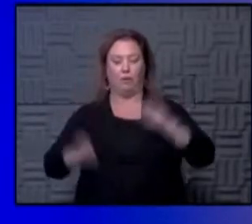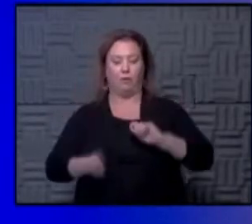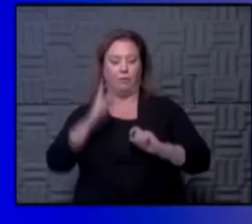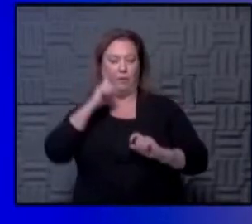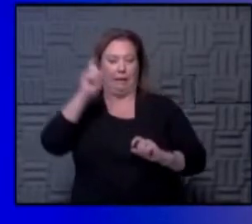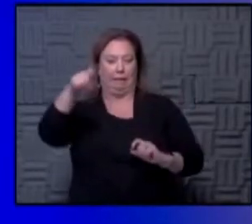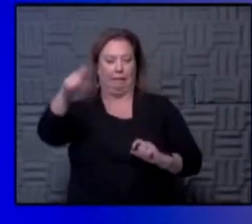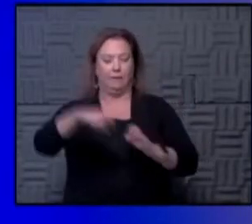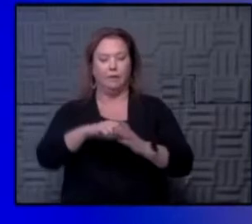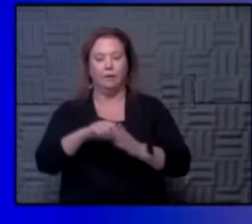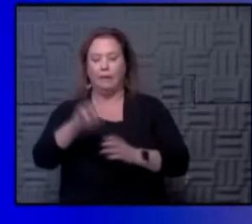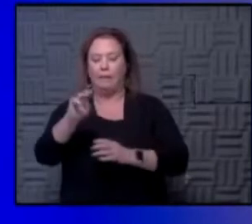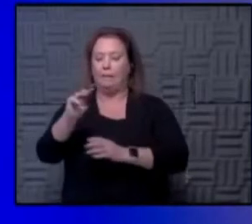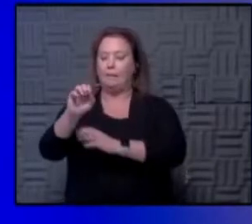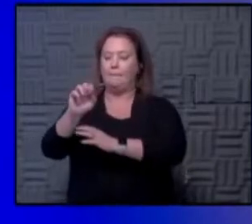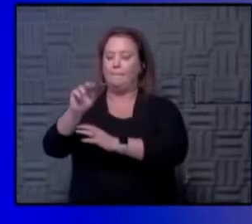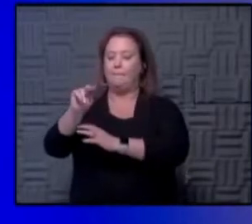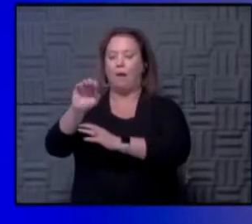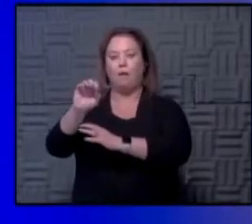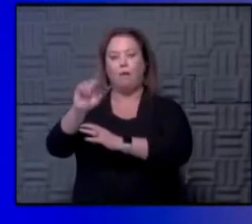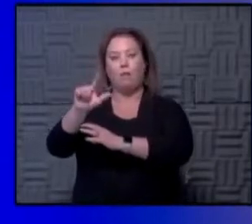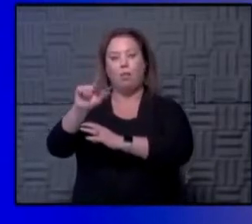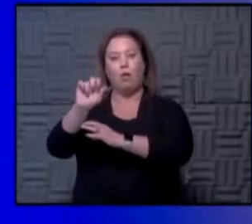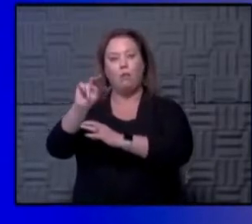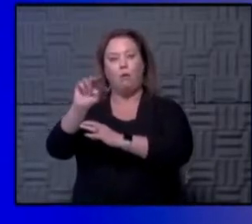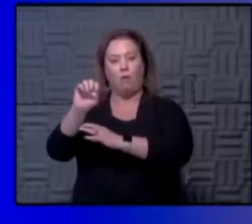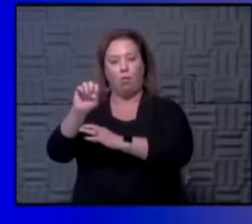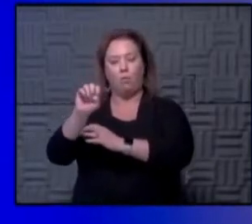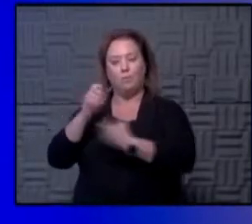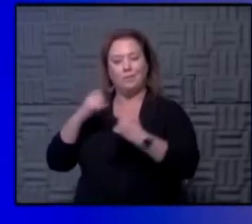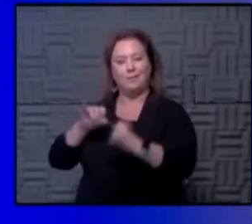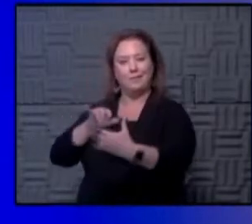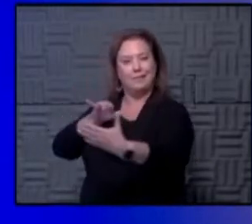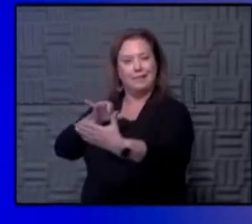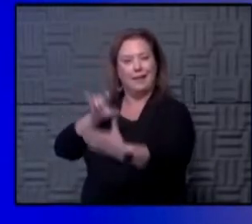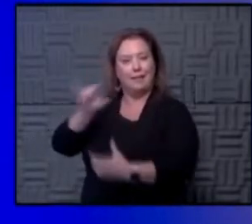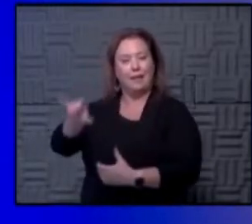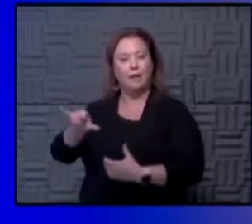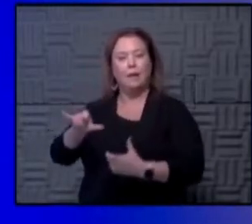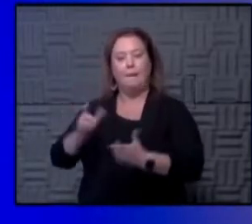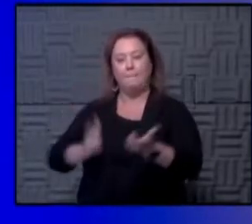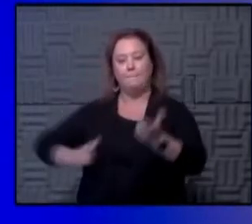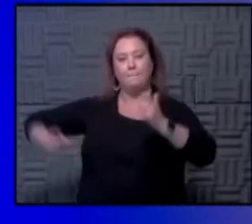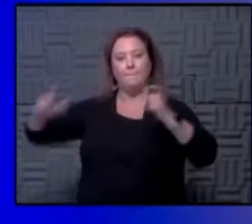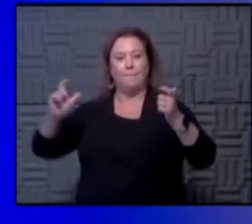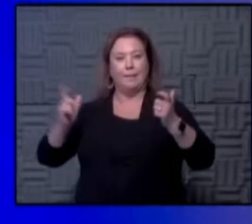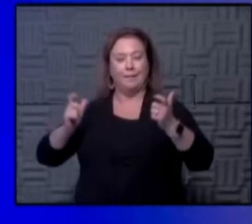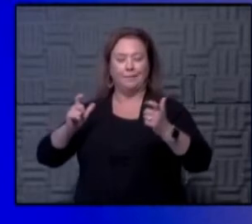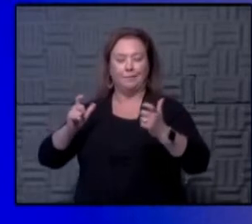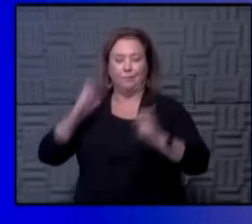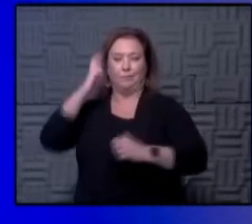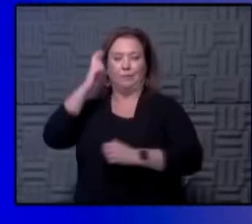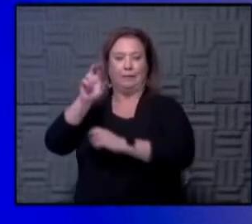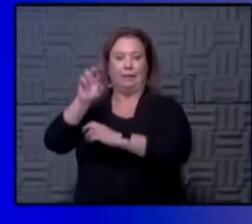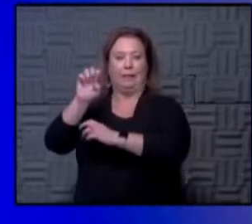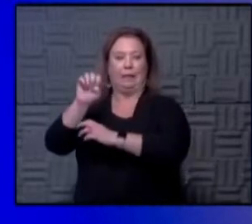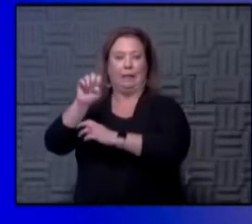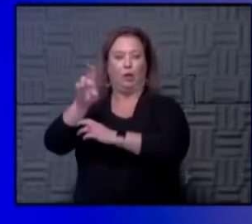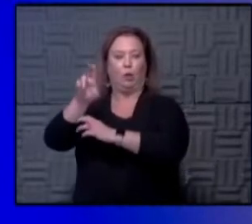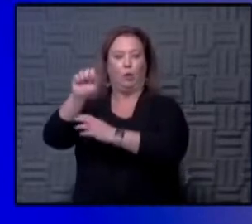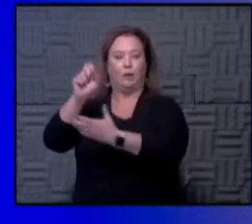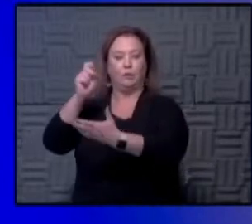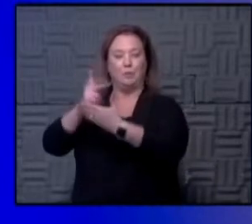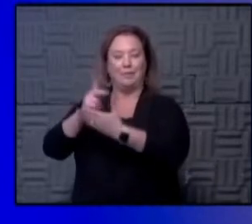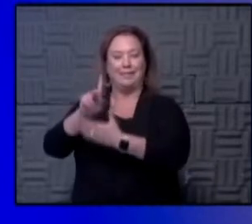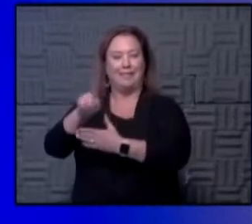antibody, that is still being studied. We know that one of the major causes of the EUA getting approved is that phase